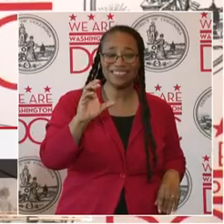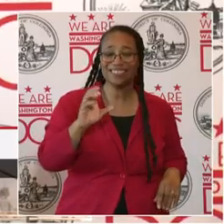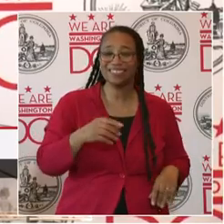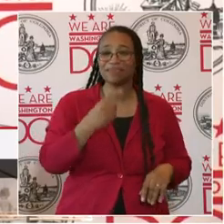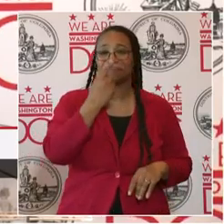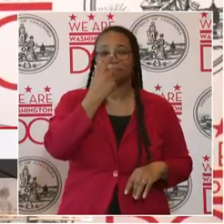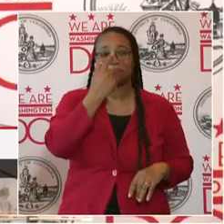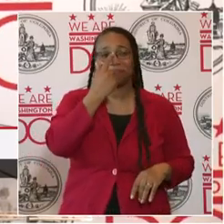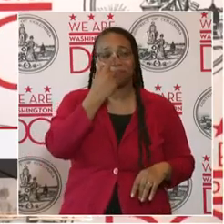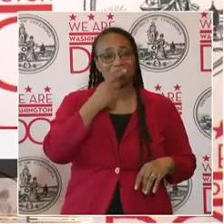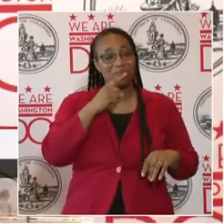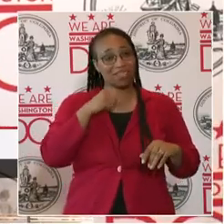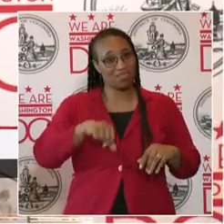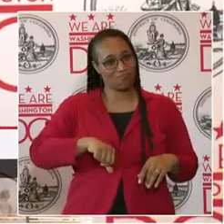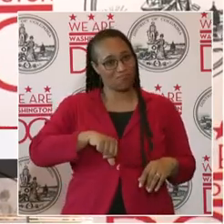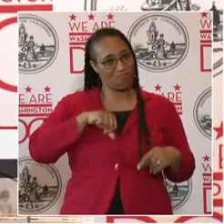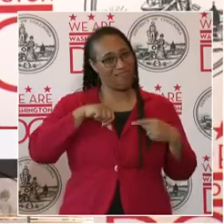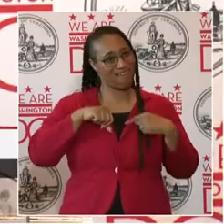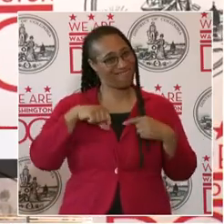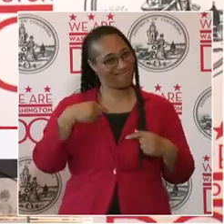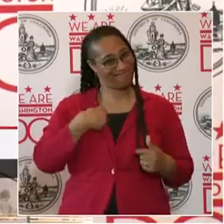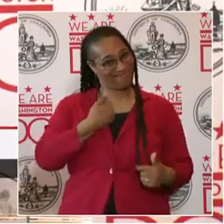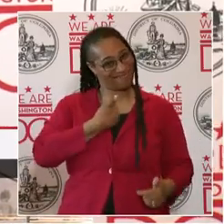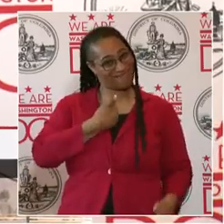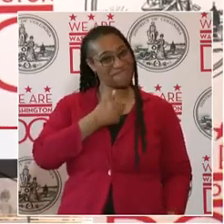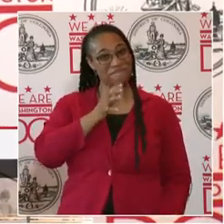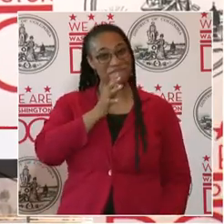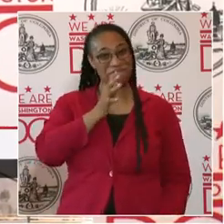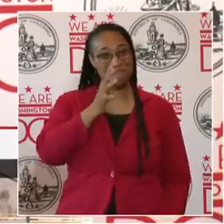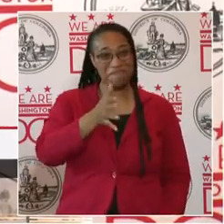the proud grandmother of 2